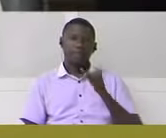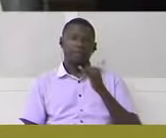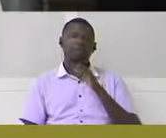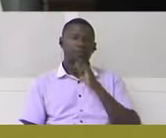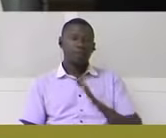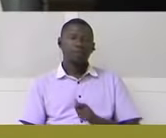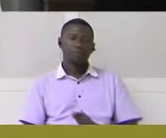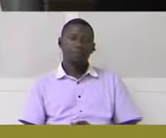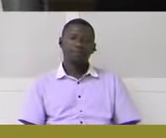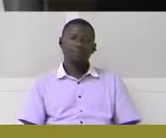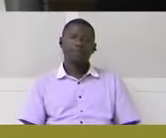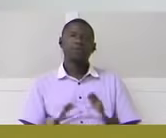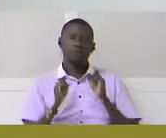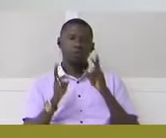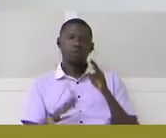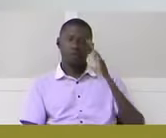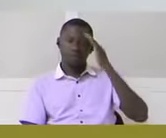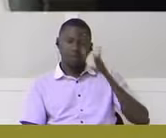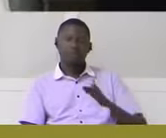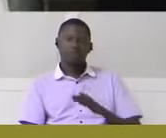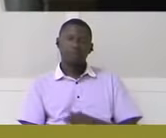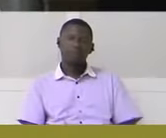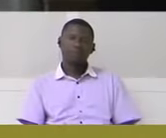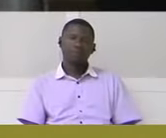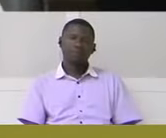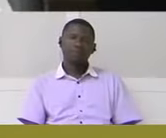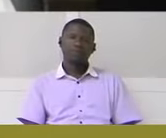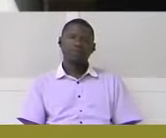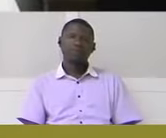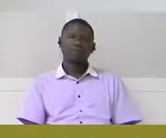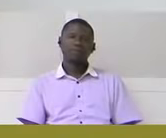Ha. Okay. Thank you. Abarak.